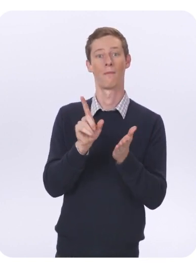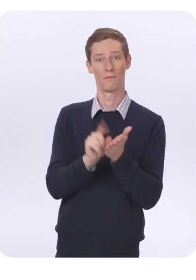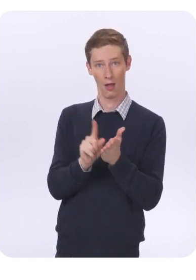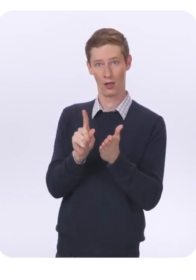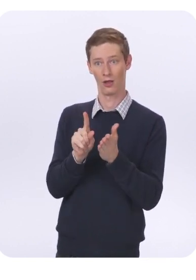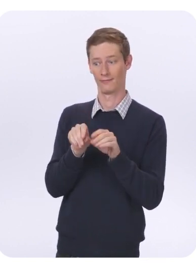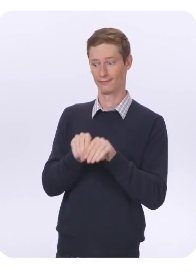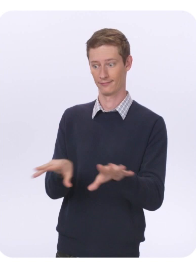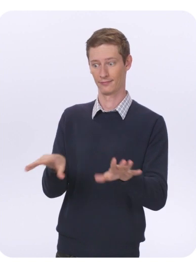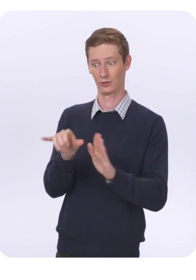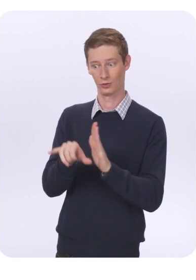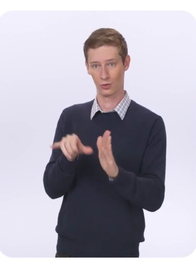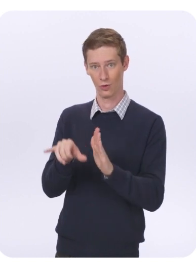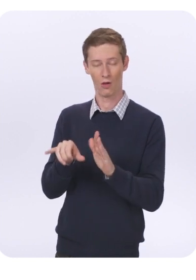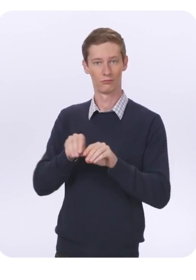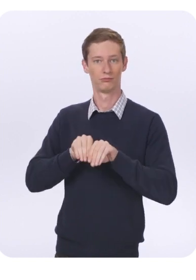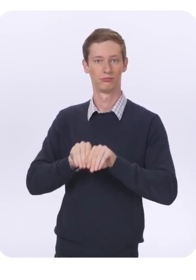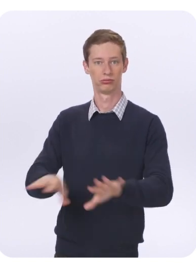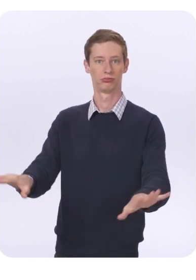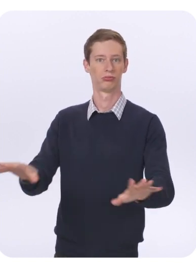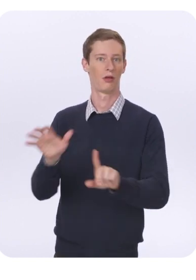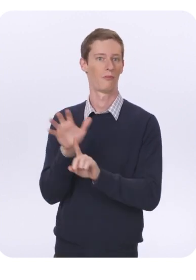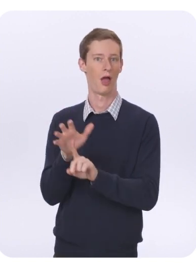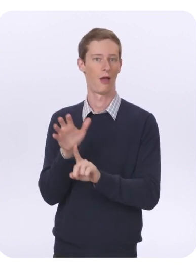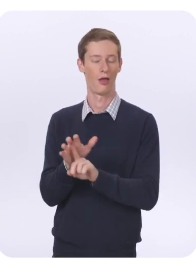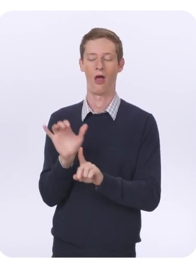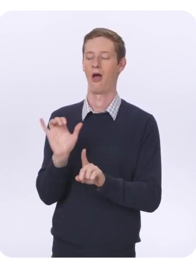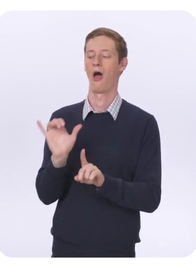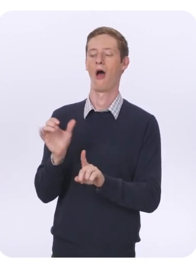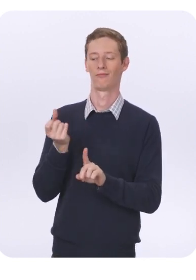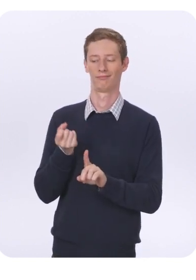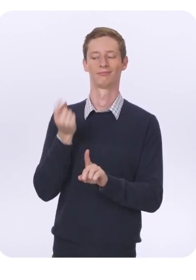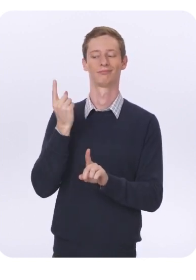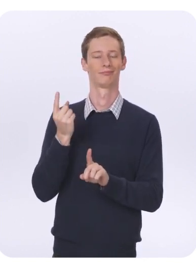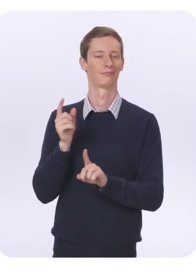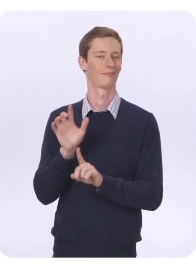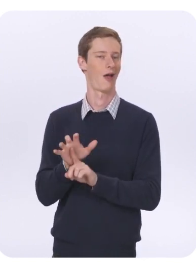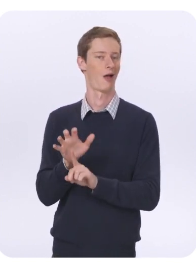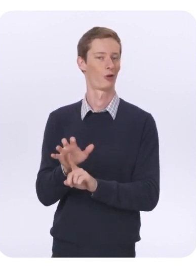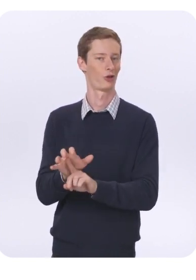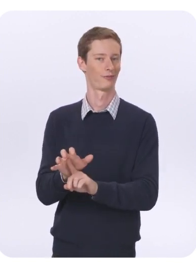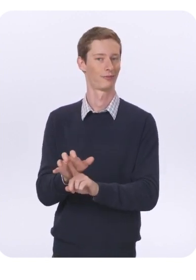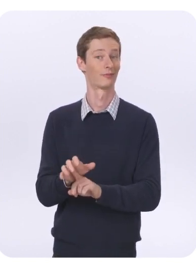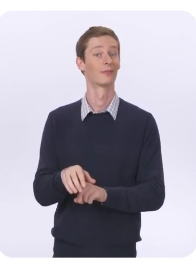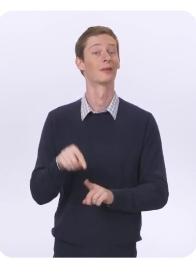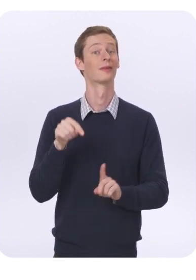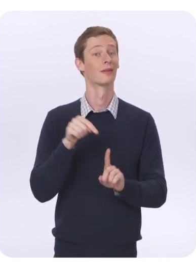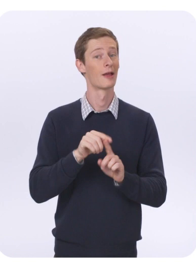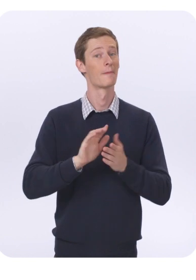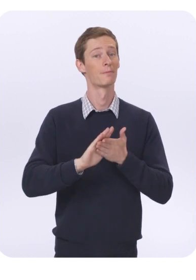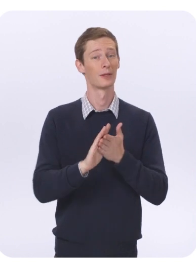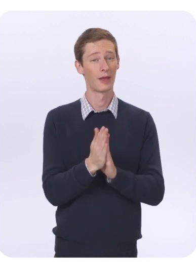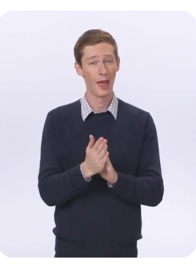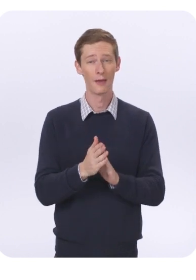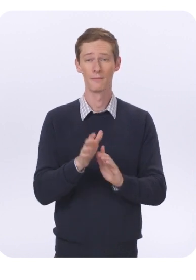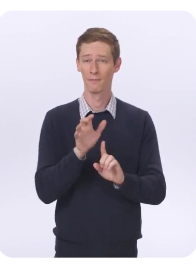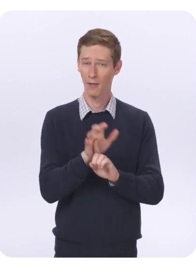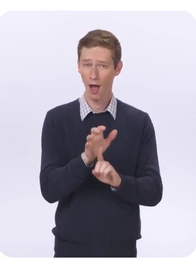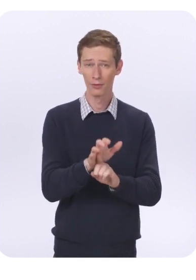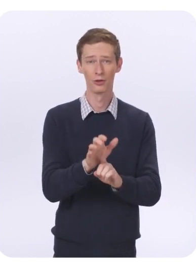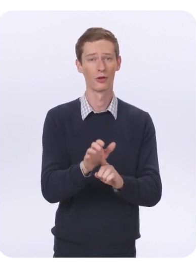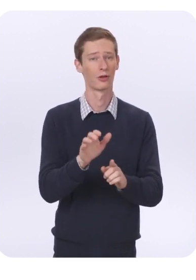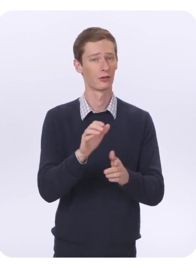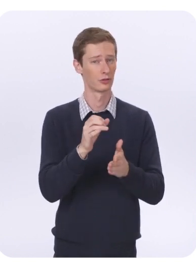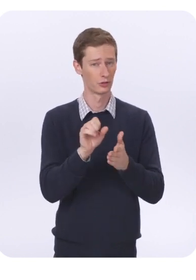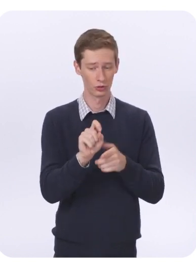it was clear our content was hitting a nerve. Kurzgesagt became the animation studio that filled an existing niche back